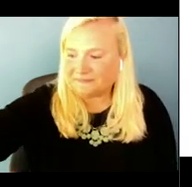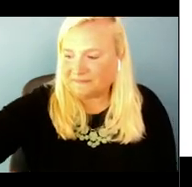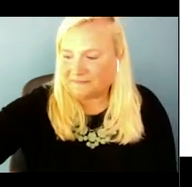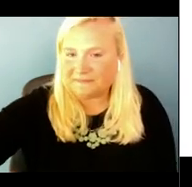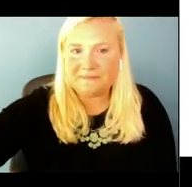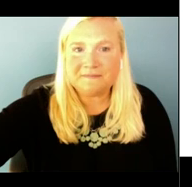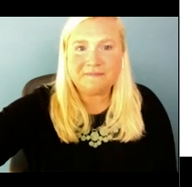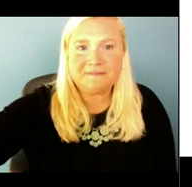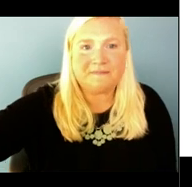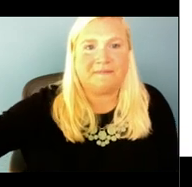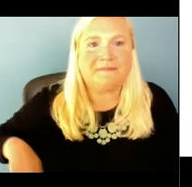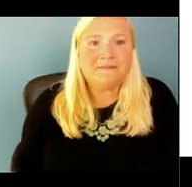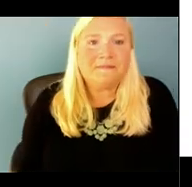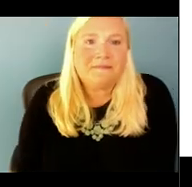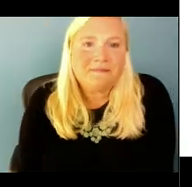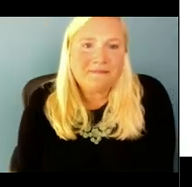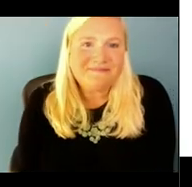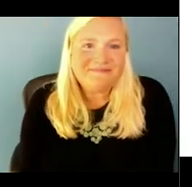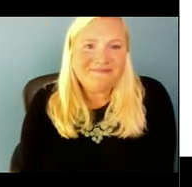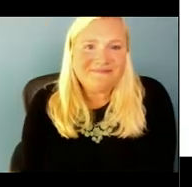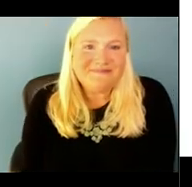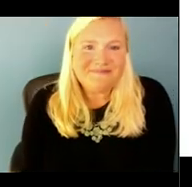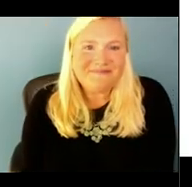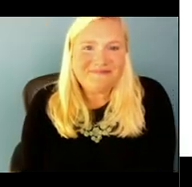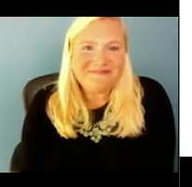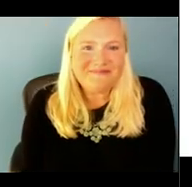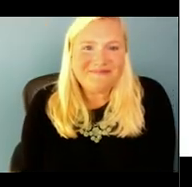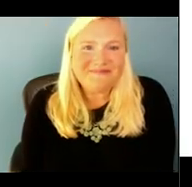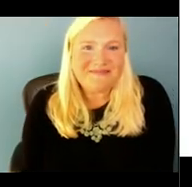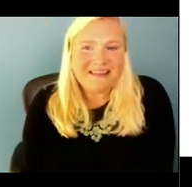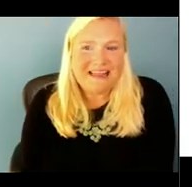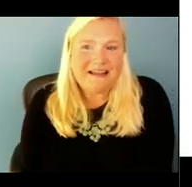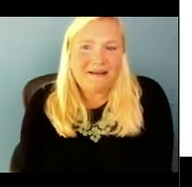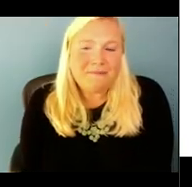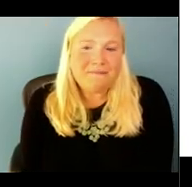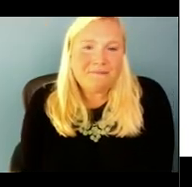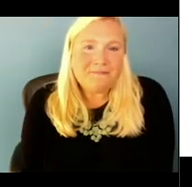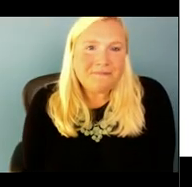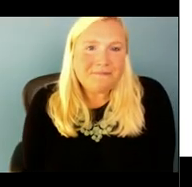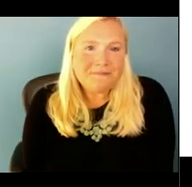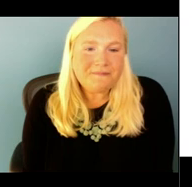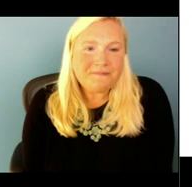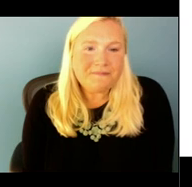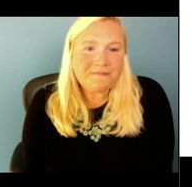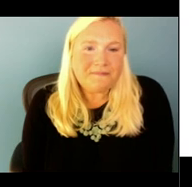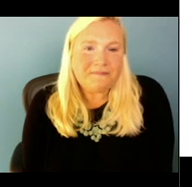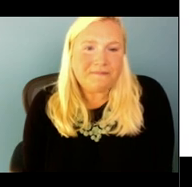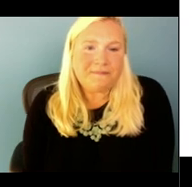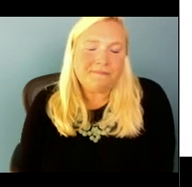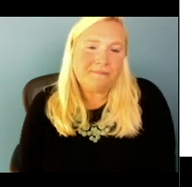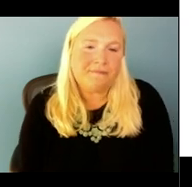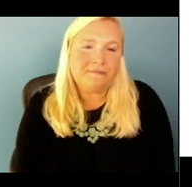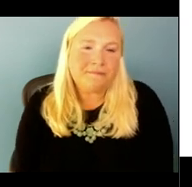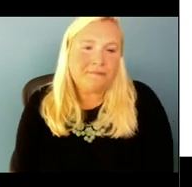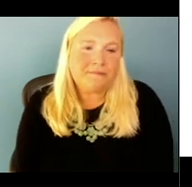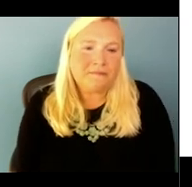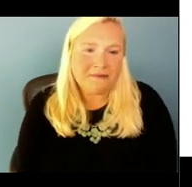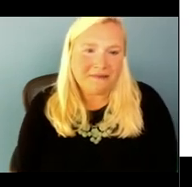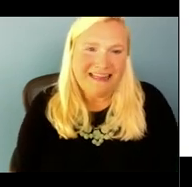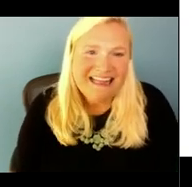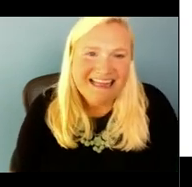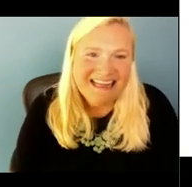So yeah, it's really exciting. All right, our next question, pre-submitted question is, oh, this is